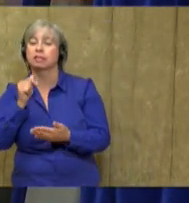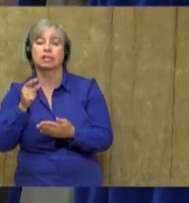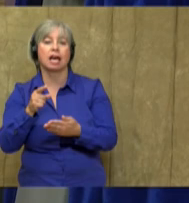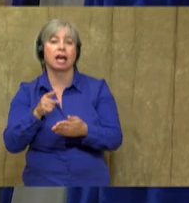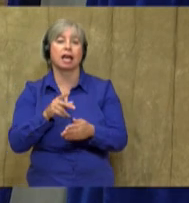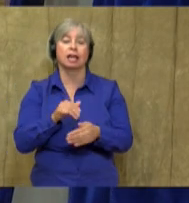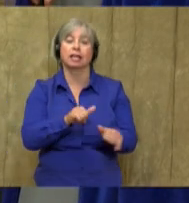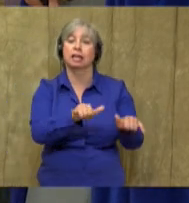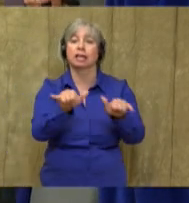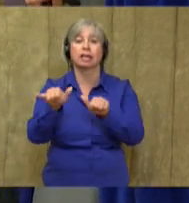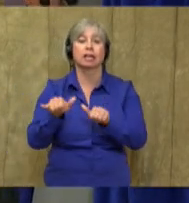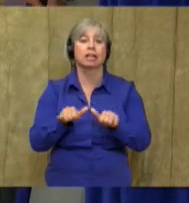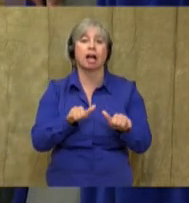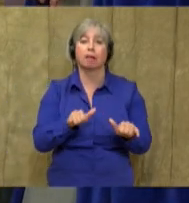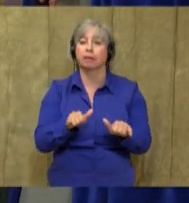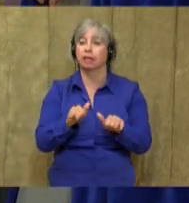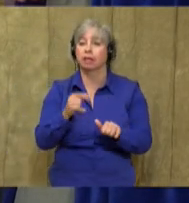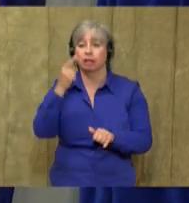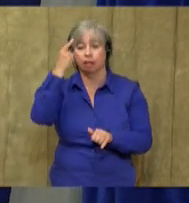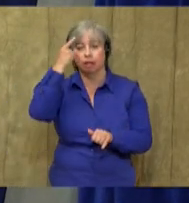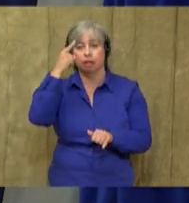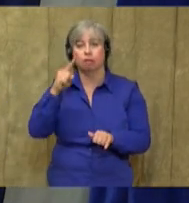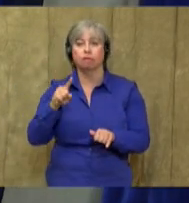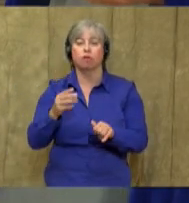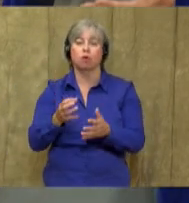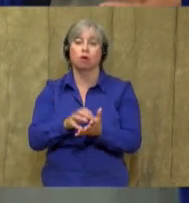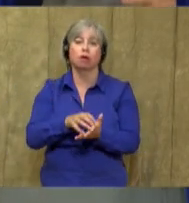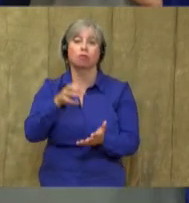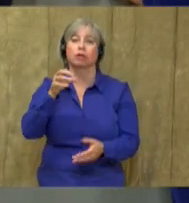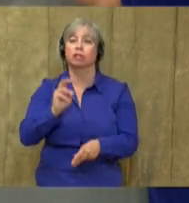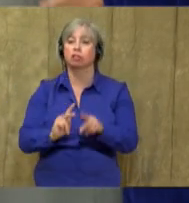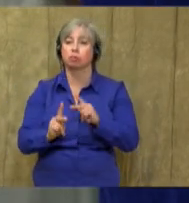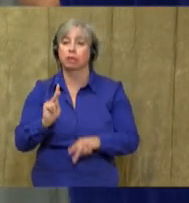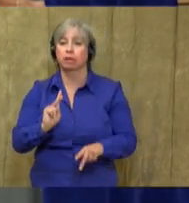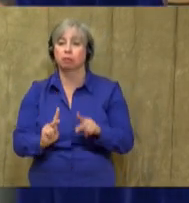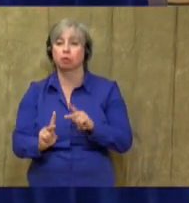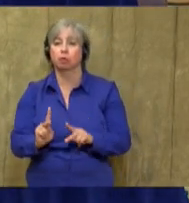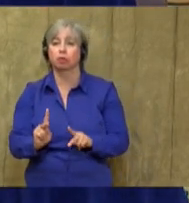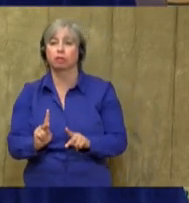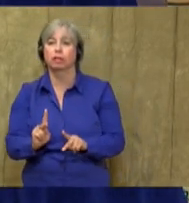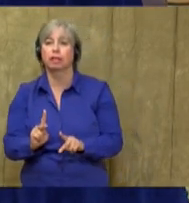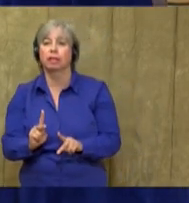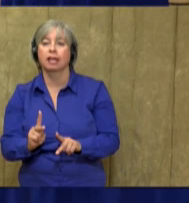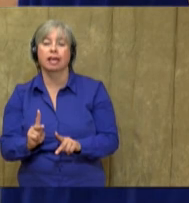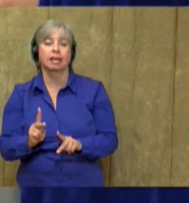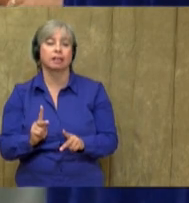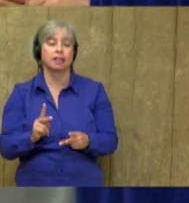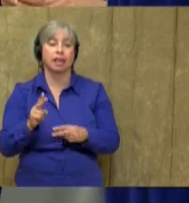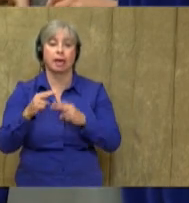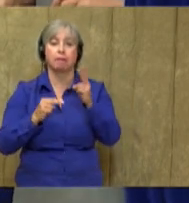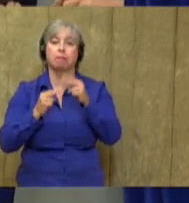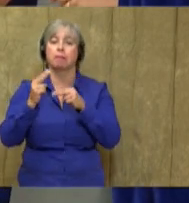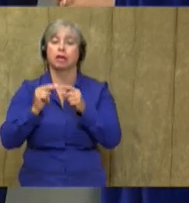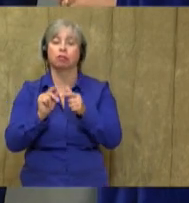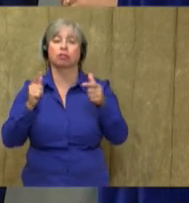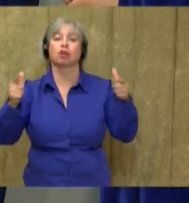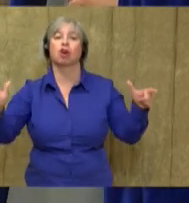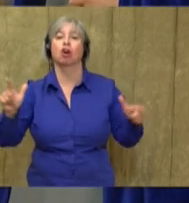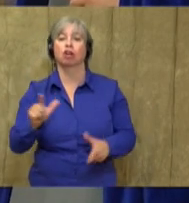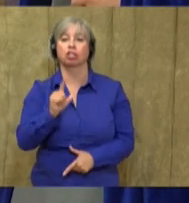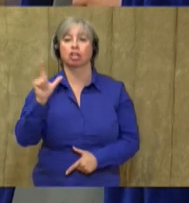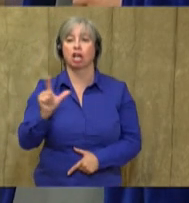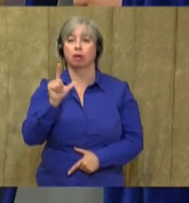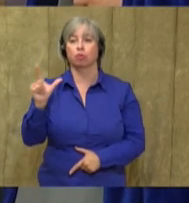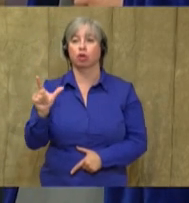time. They had great political influence, and they also amassed a large library. That was very important. So